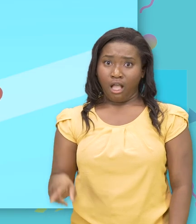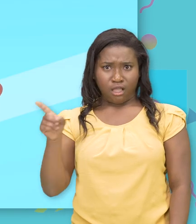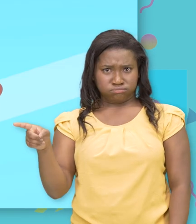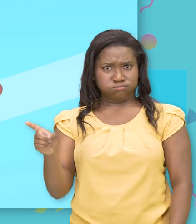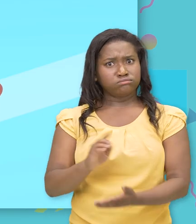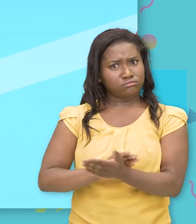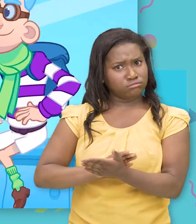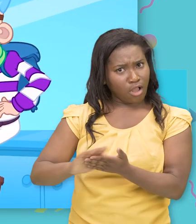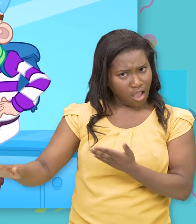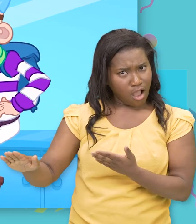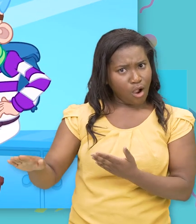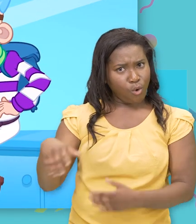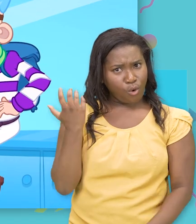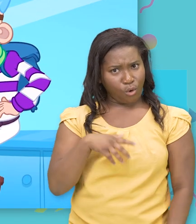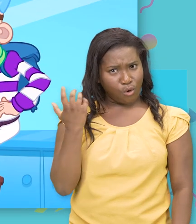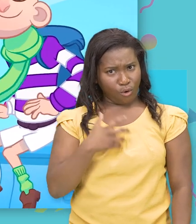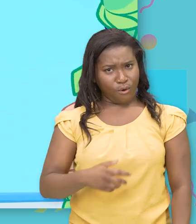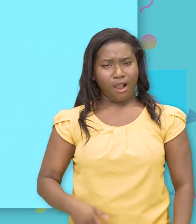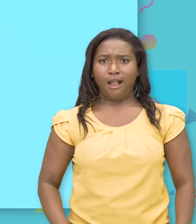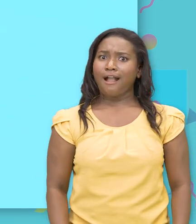He's not scary at all, Stein.